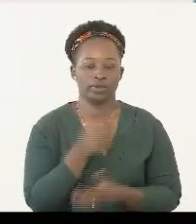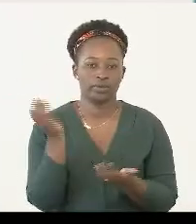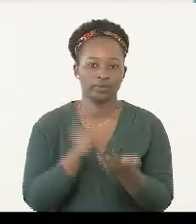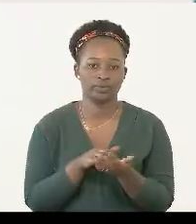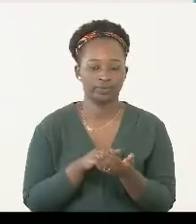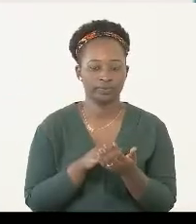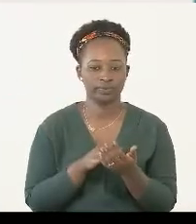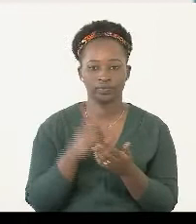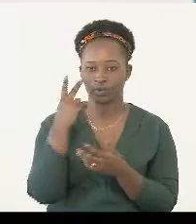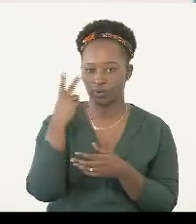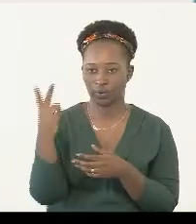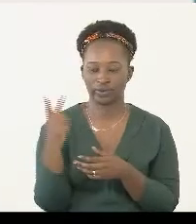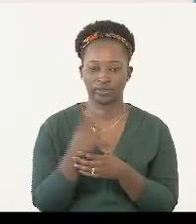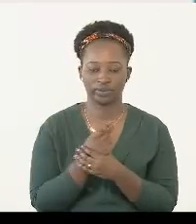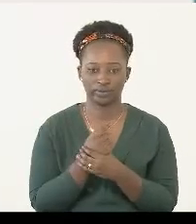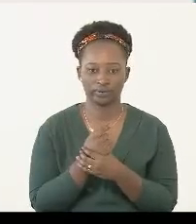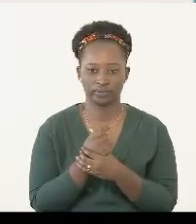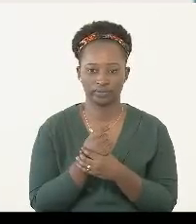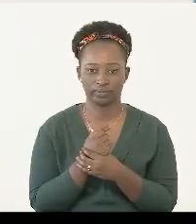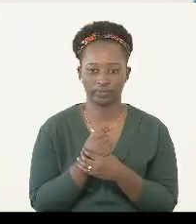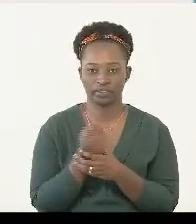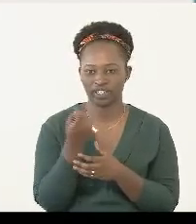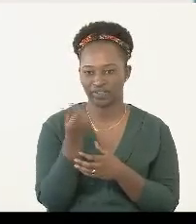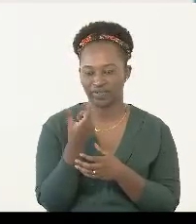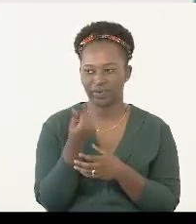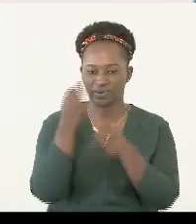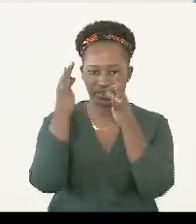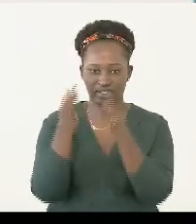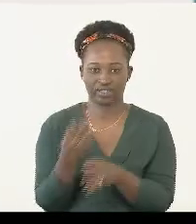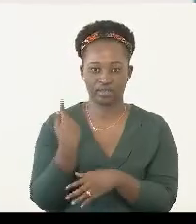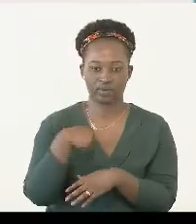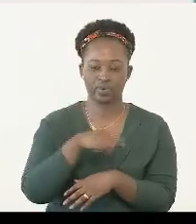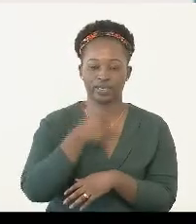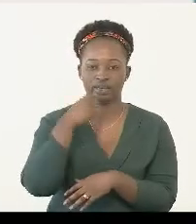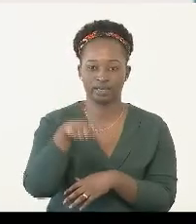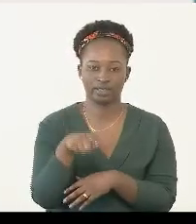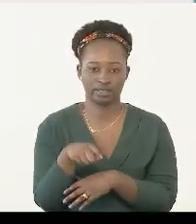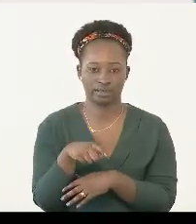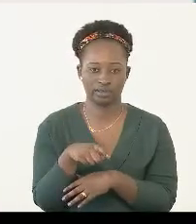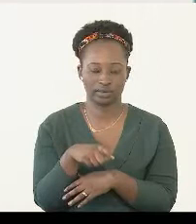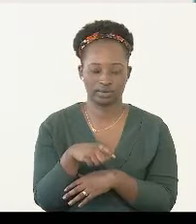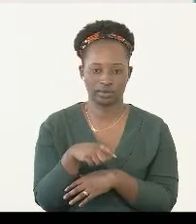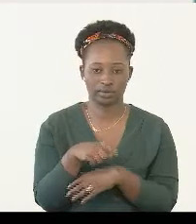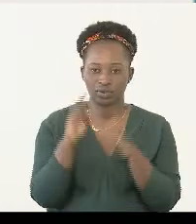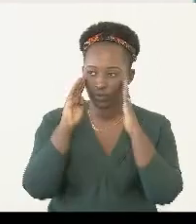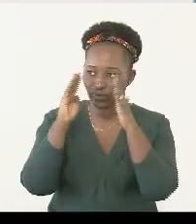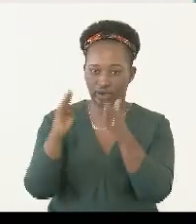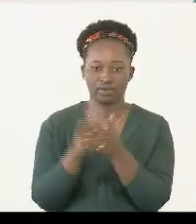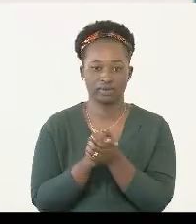also looked at a few of the things we needed to kind of focus